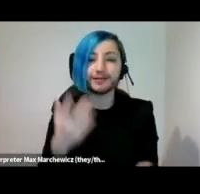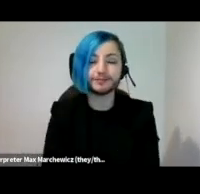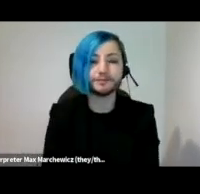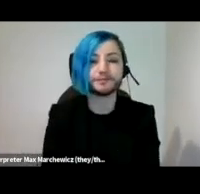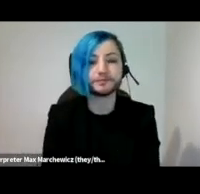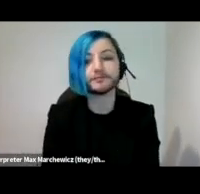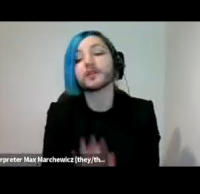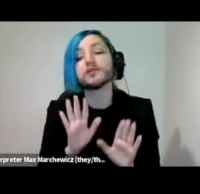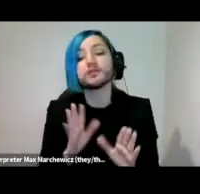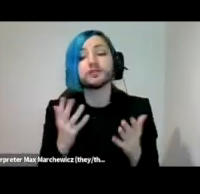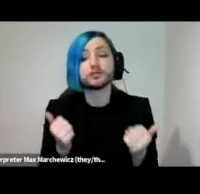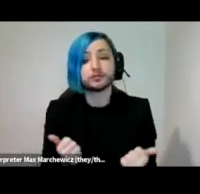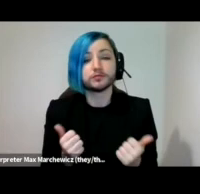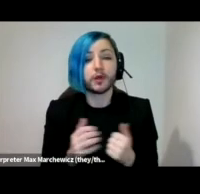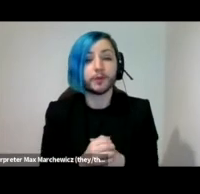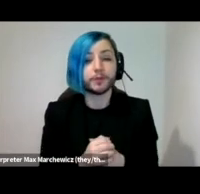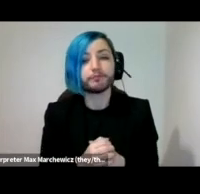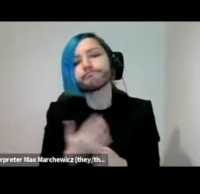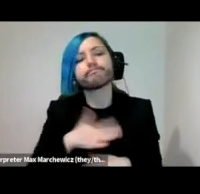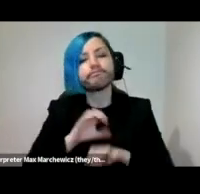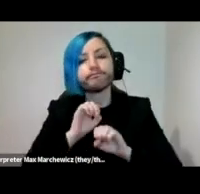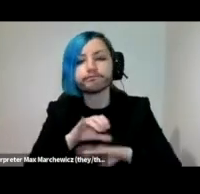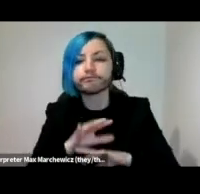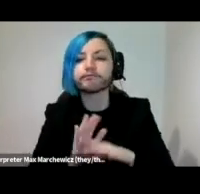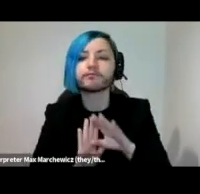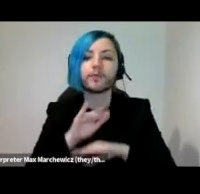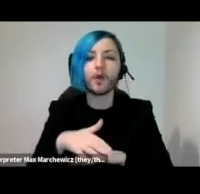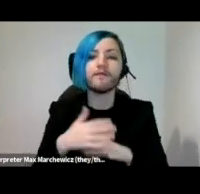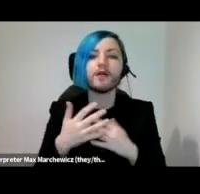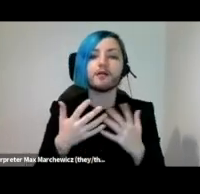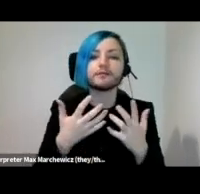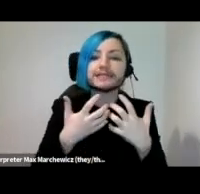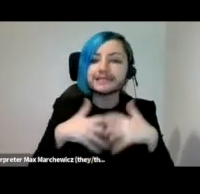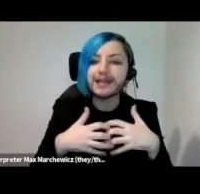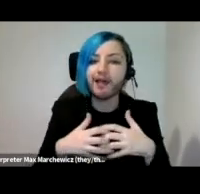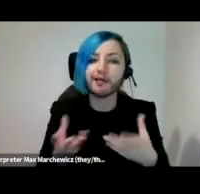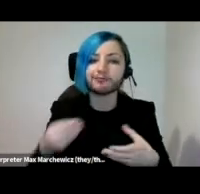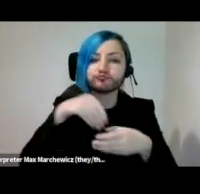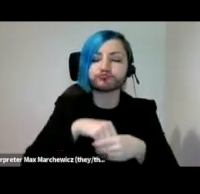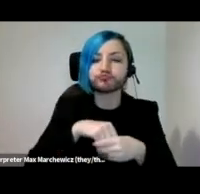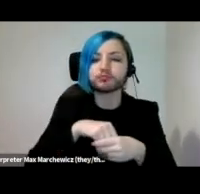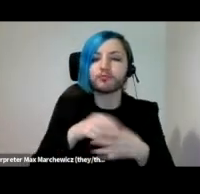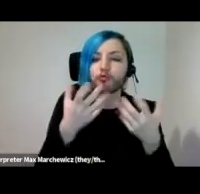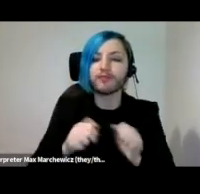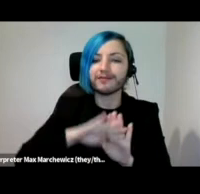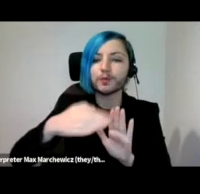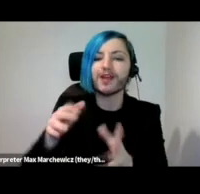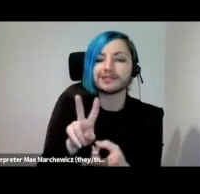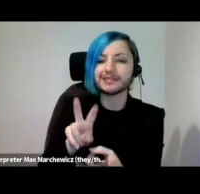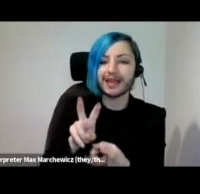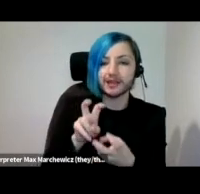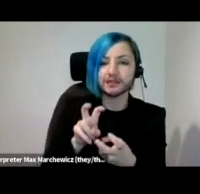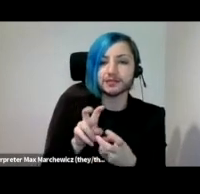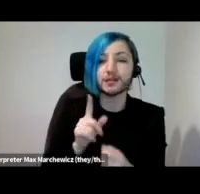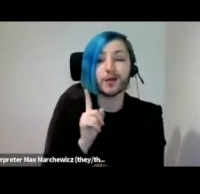I've talked about the technology that has gone into detecting gravitational waves, but